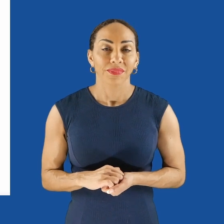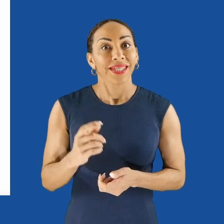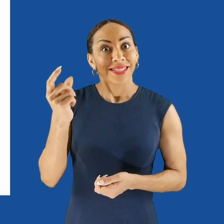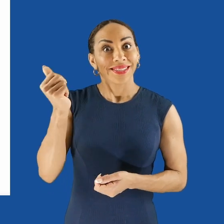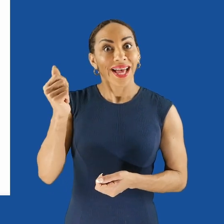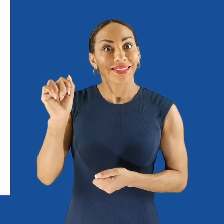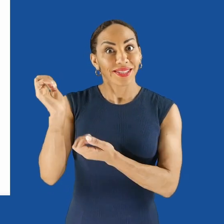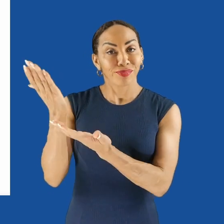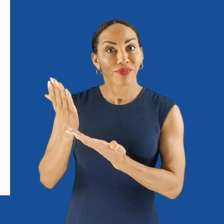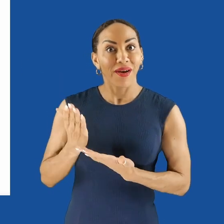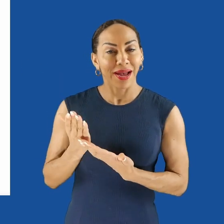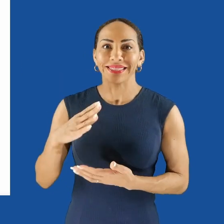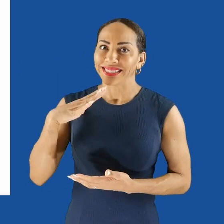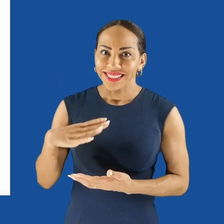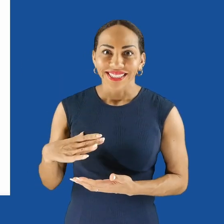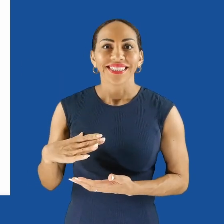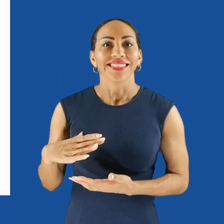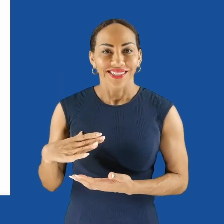I need a taxi